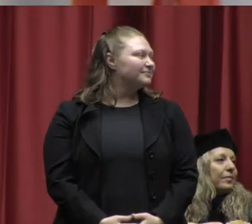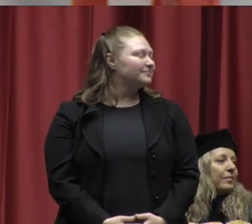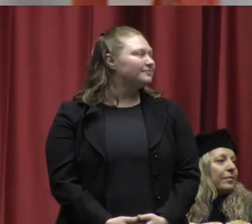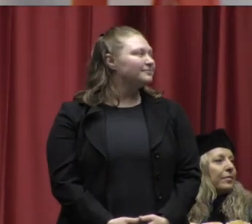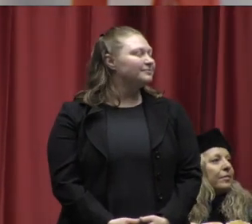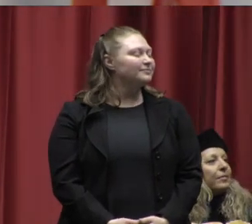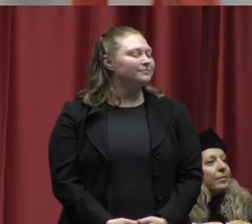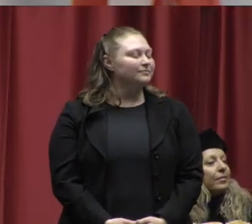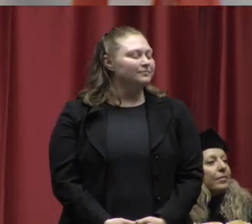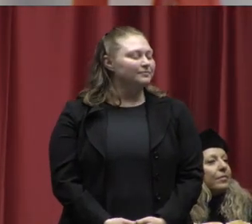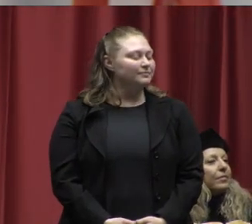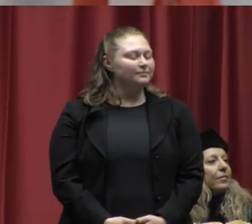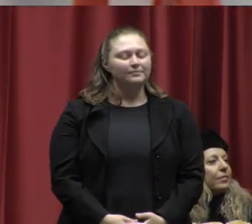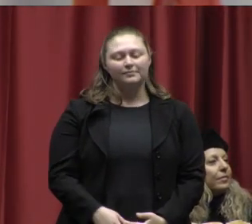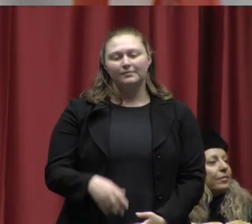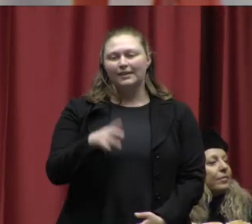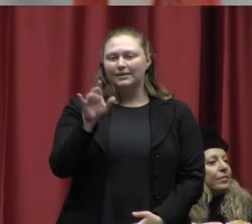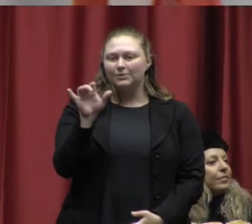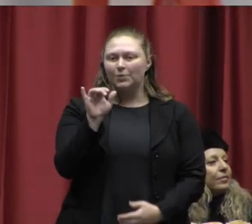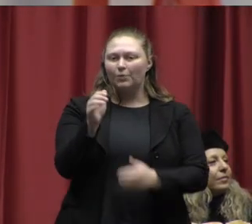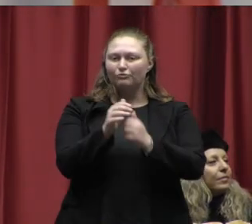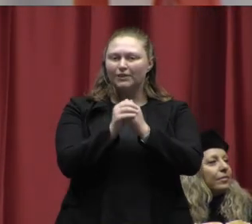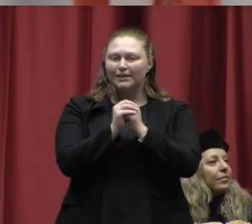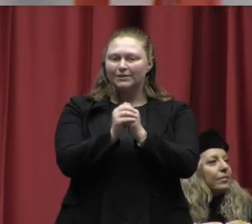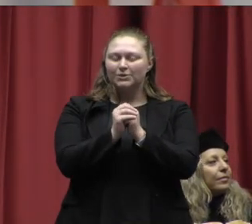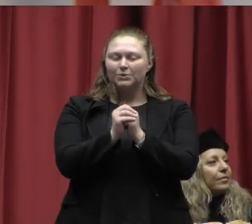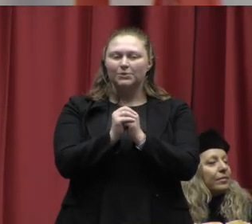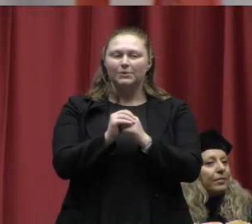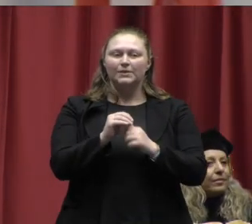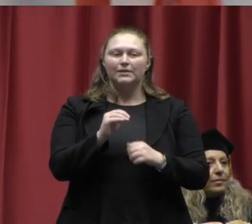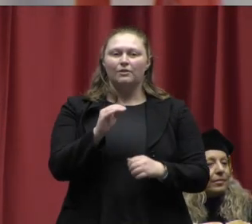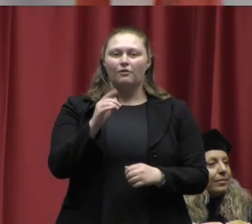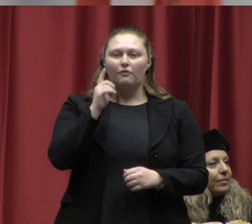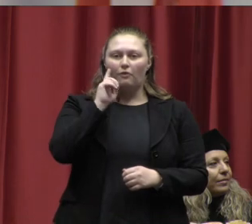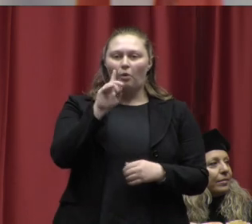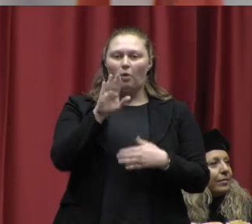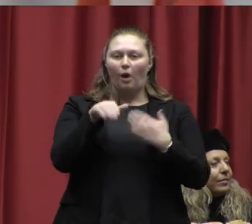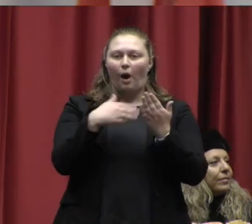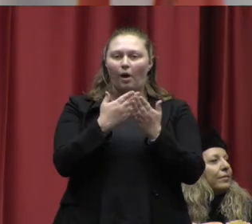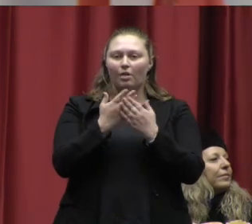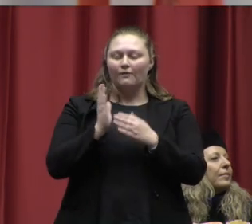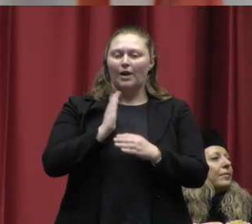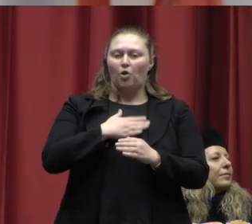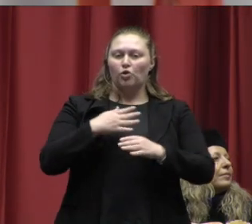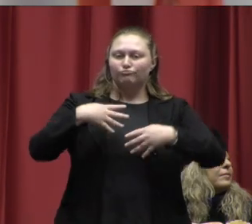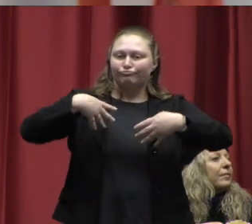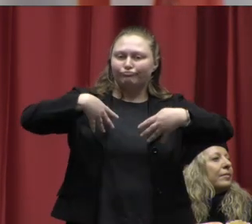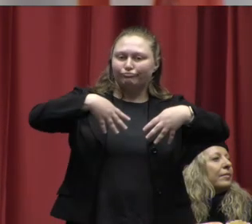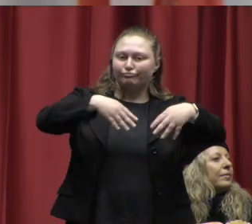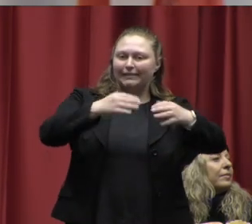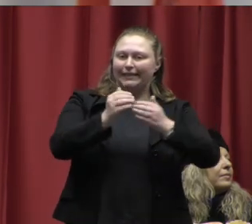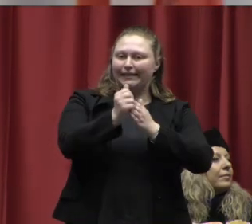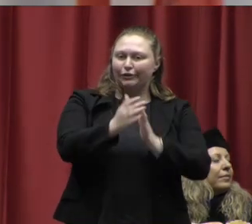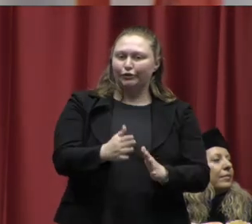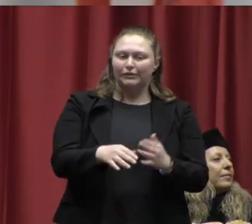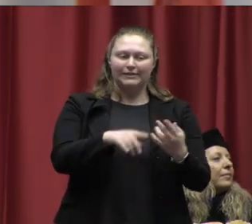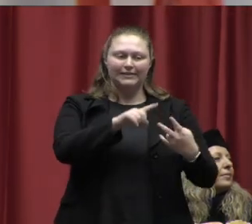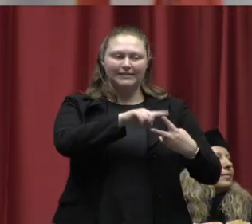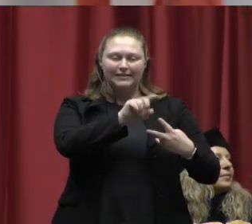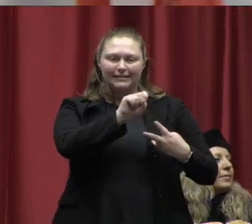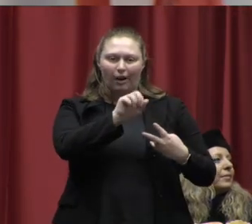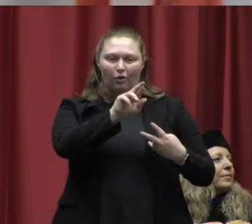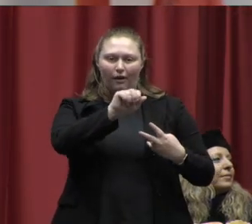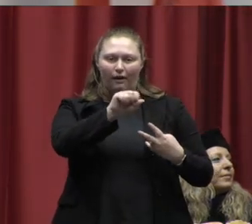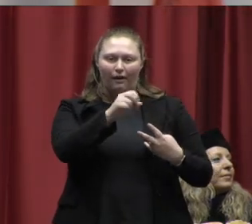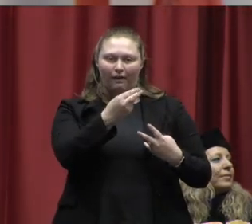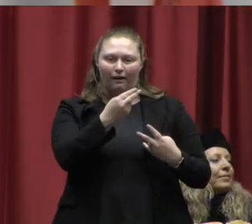And I want to congratulate our students who have carried our processional banners today, Sarah and Casey.